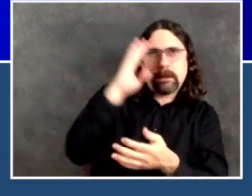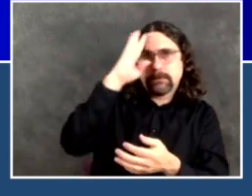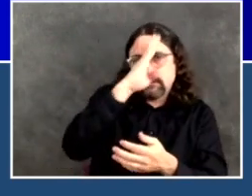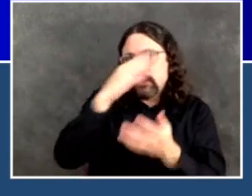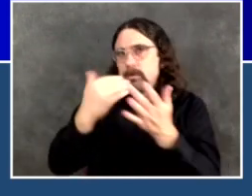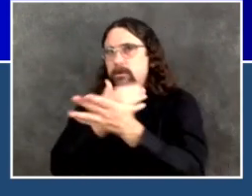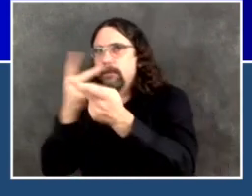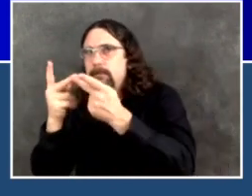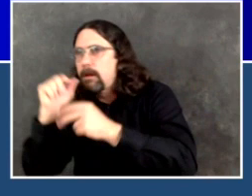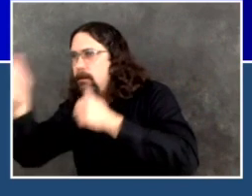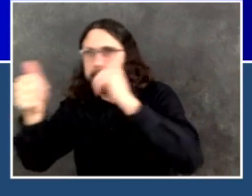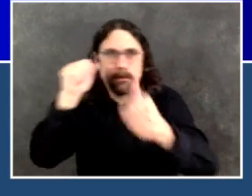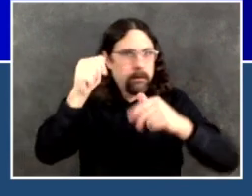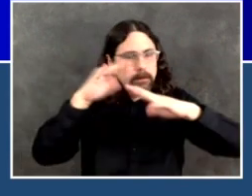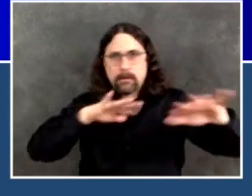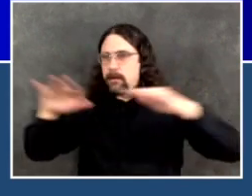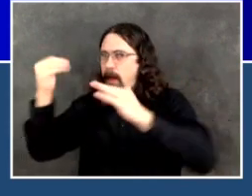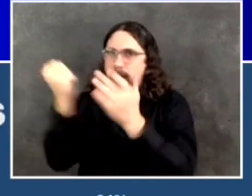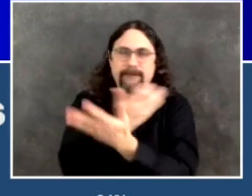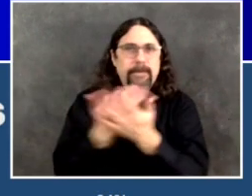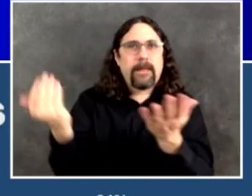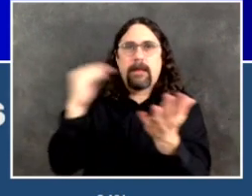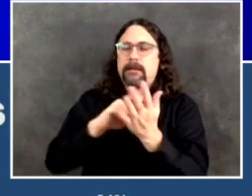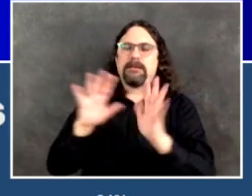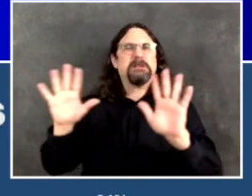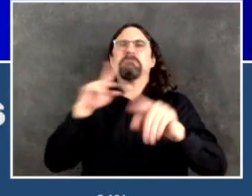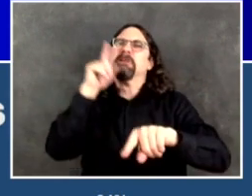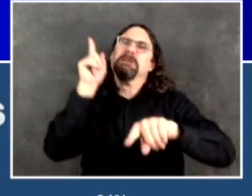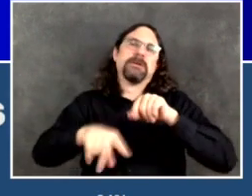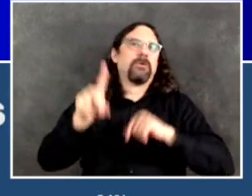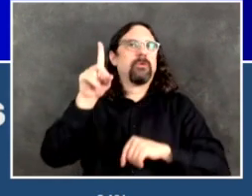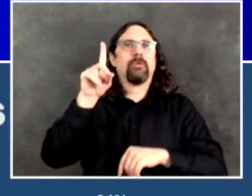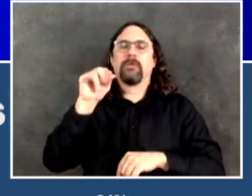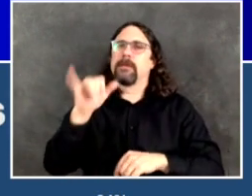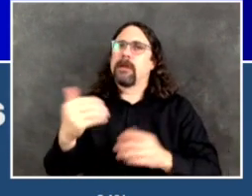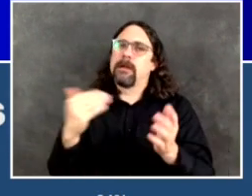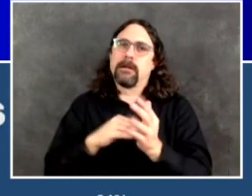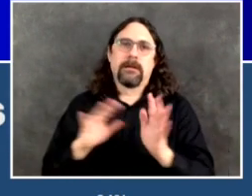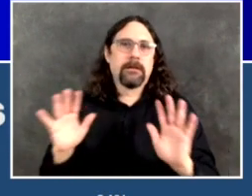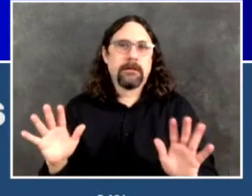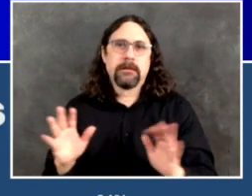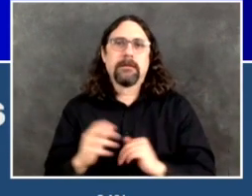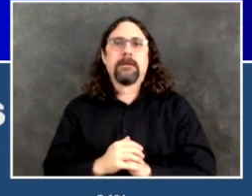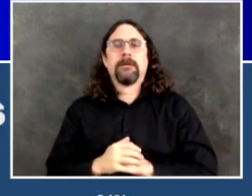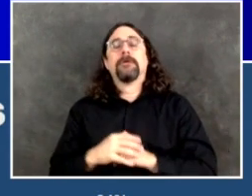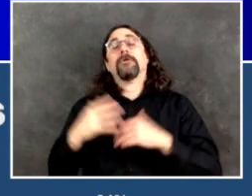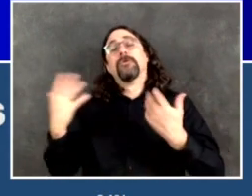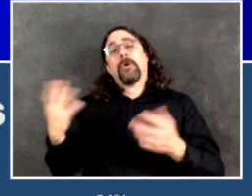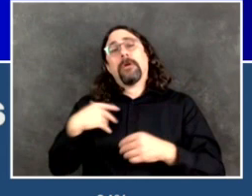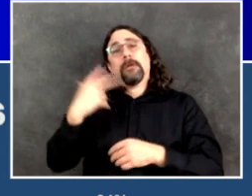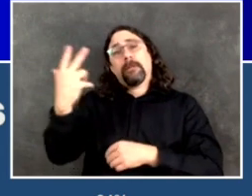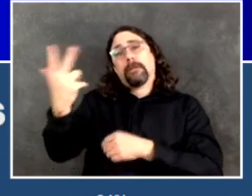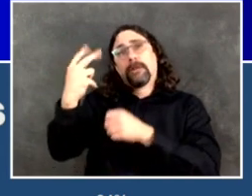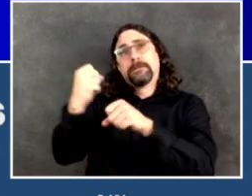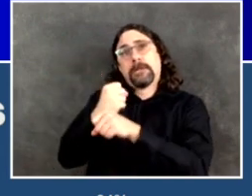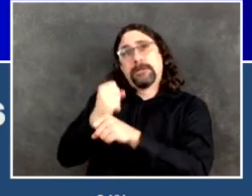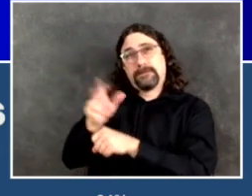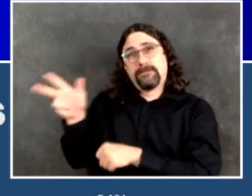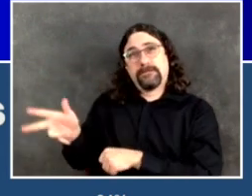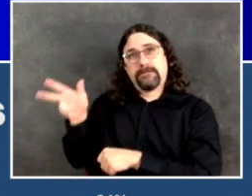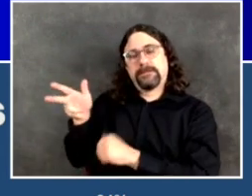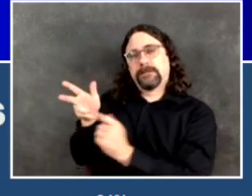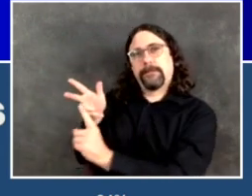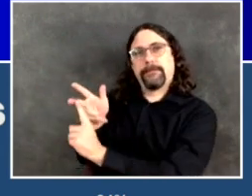Indicator number 3, percentage of people testing positive for COVID-19. So this obviously gives us some sense